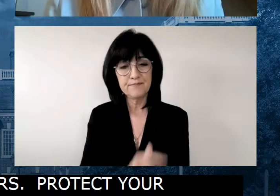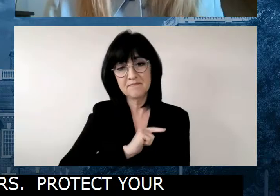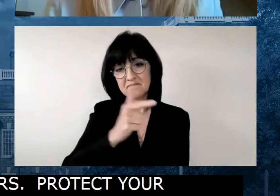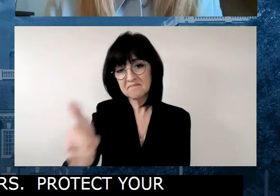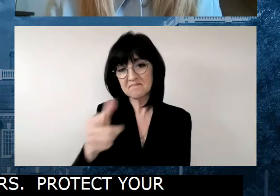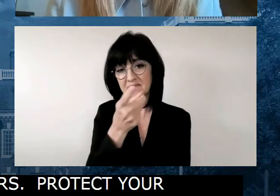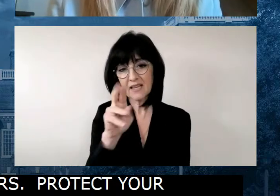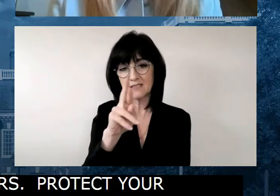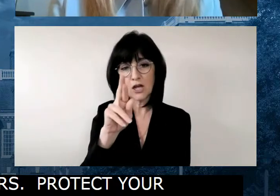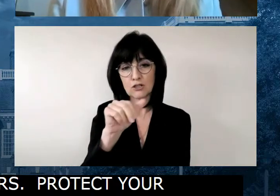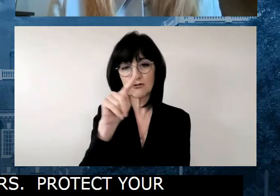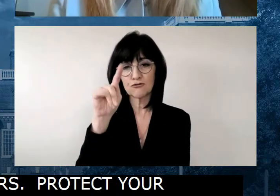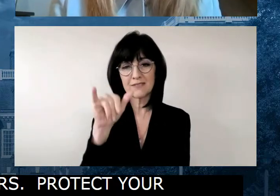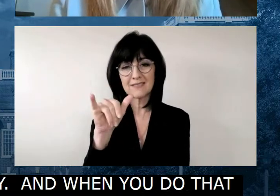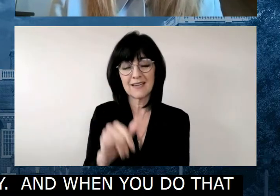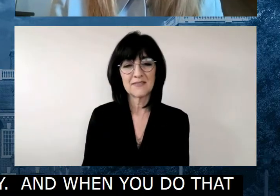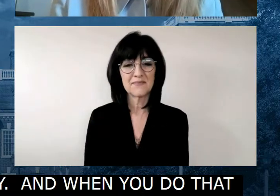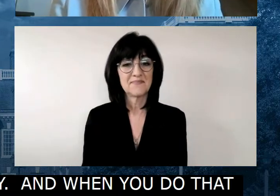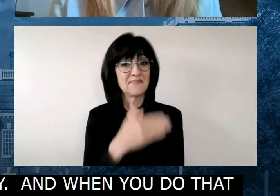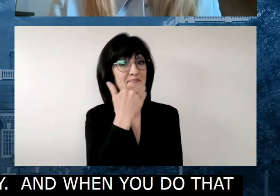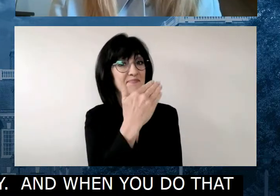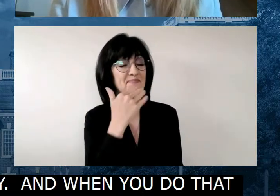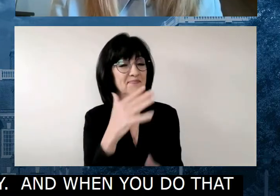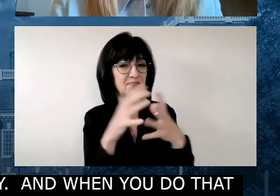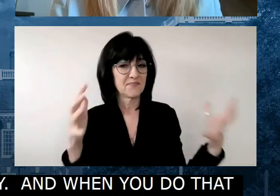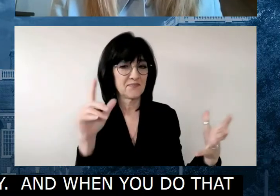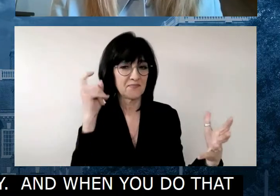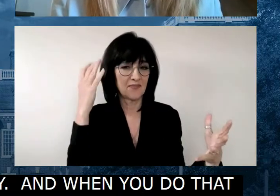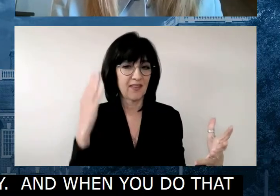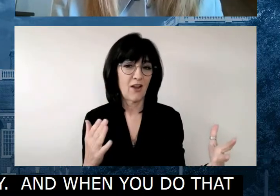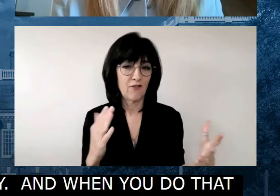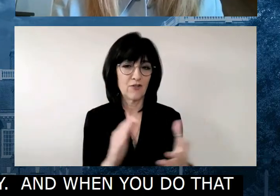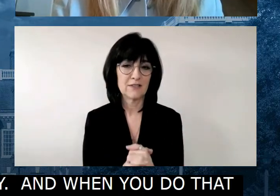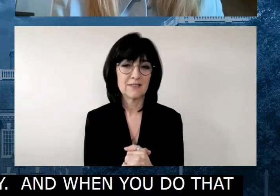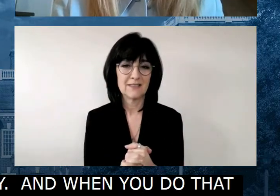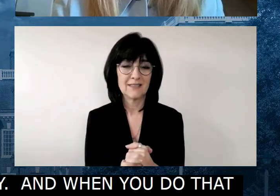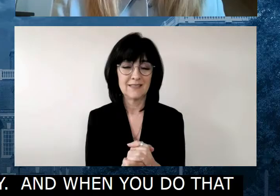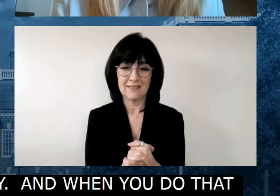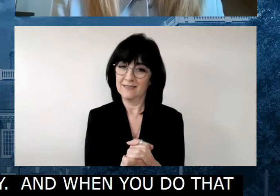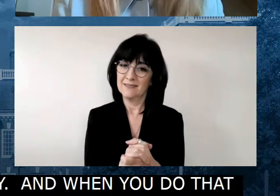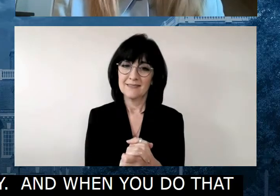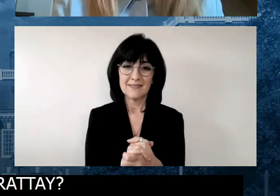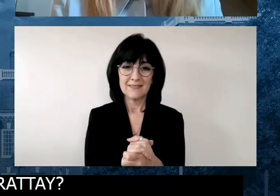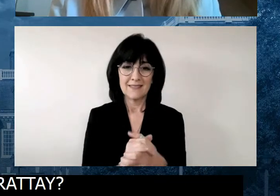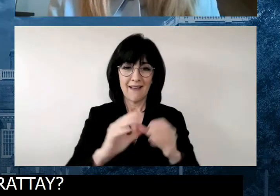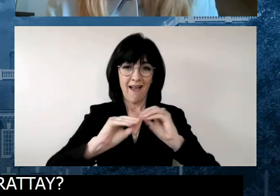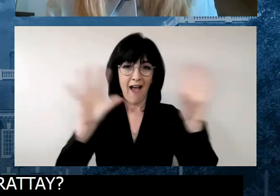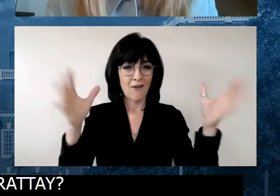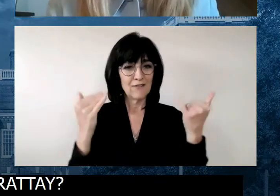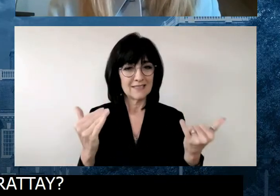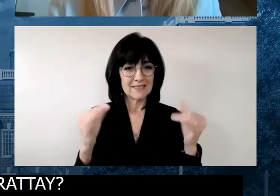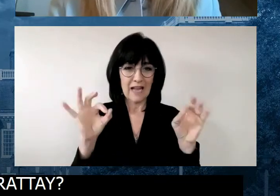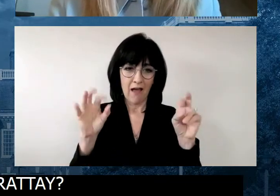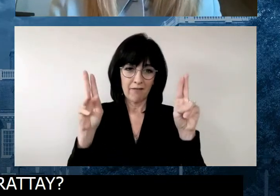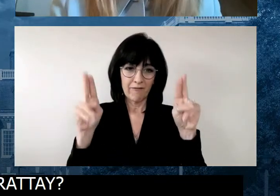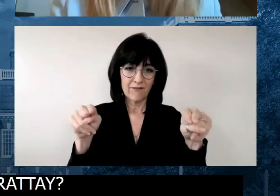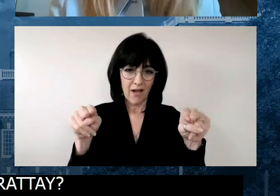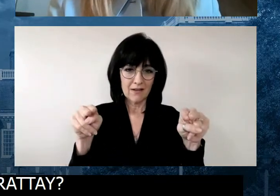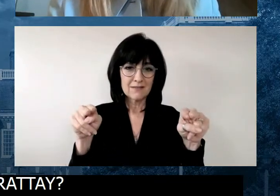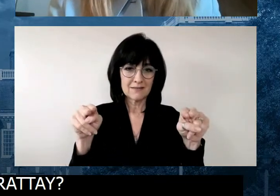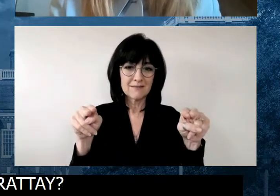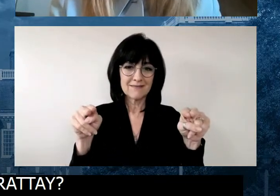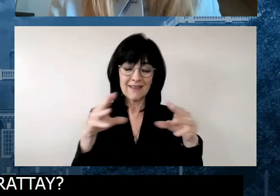Thank you so much, Governor. Clearly, this is the most fun and positive press